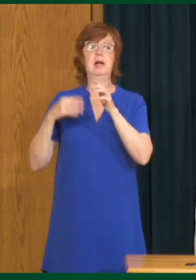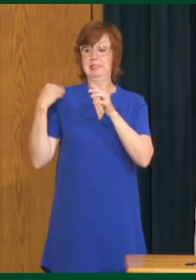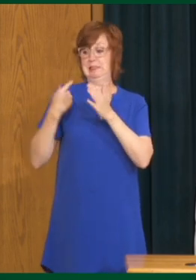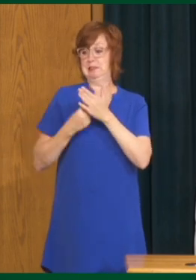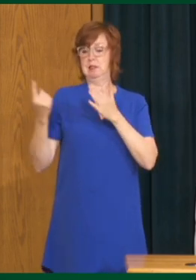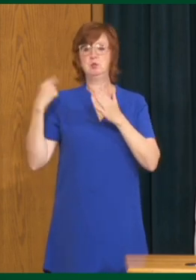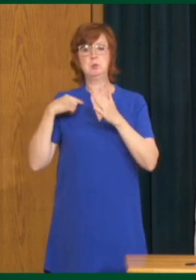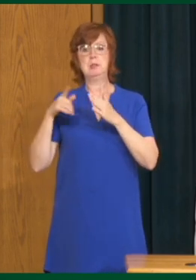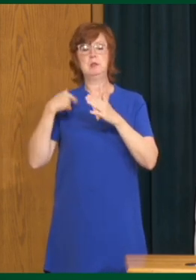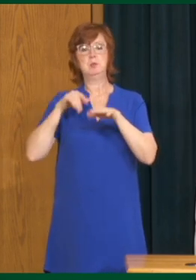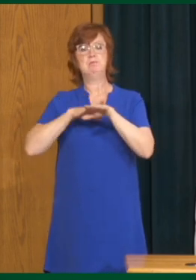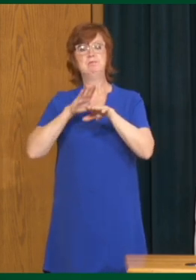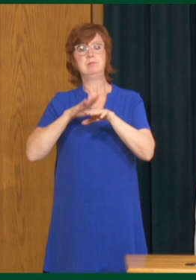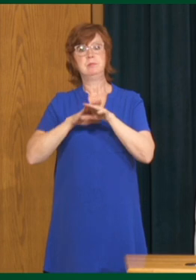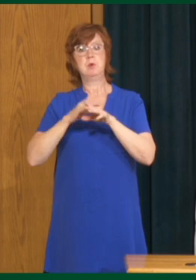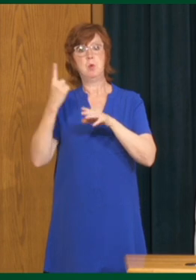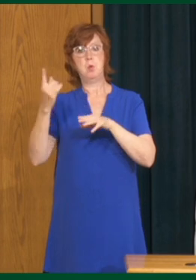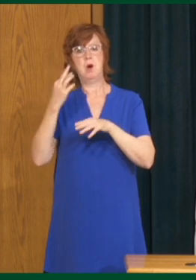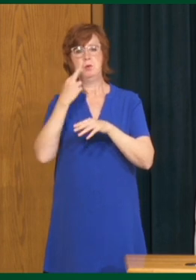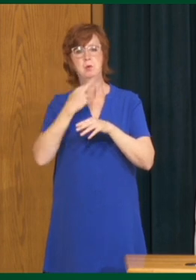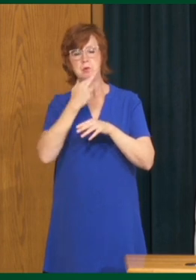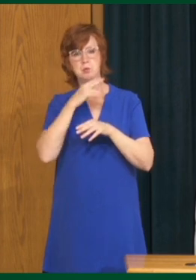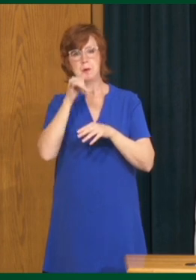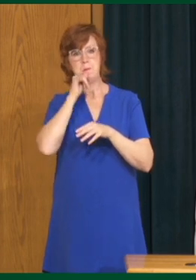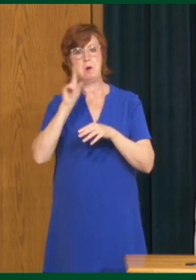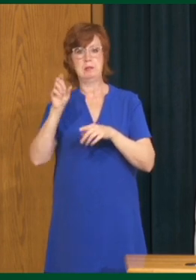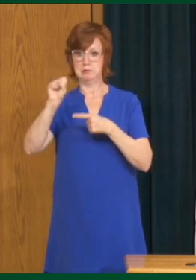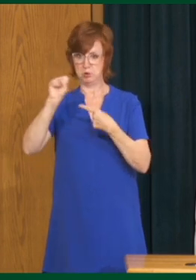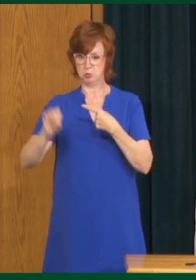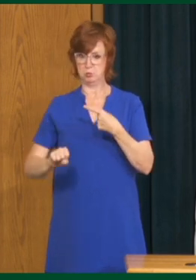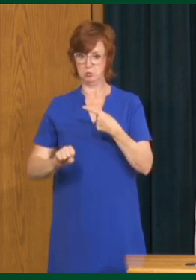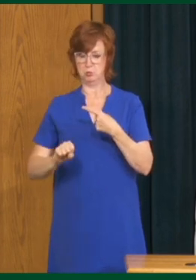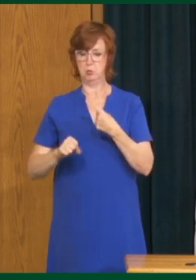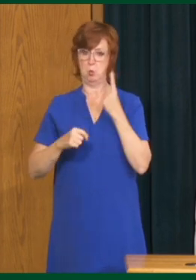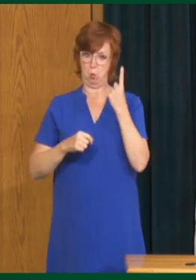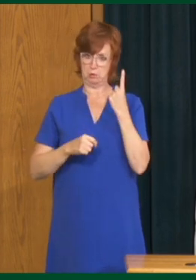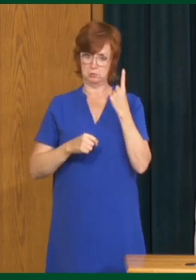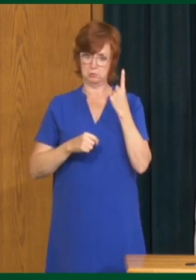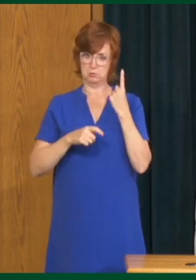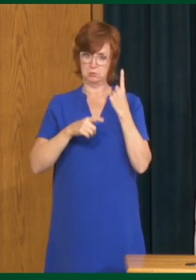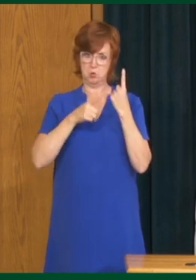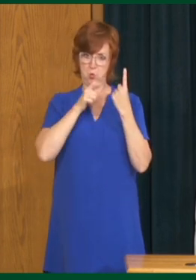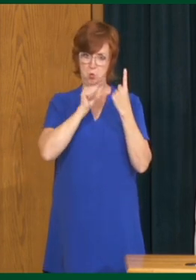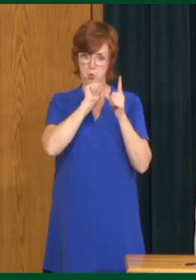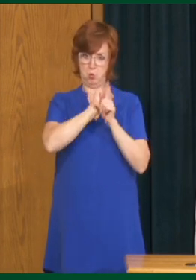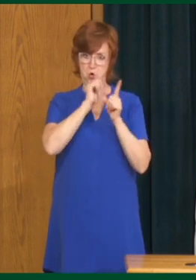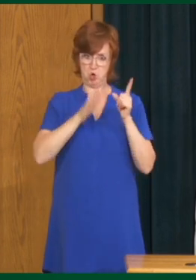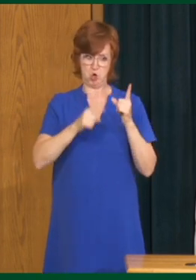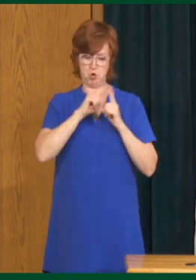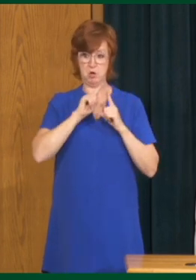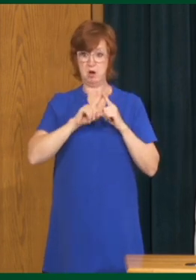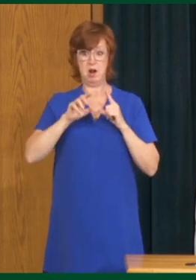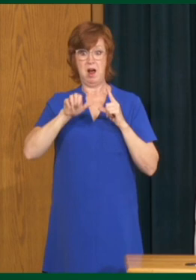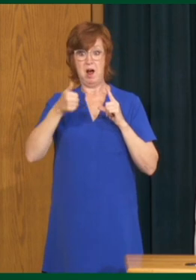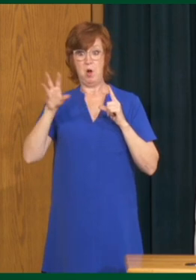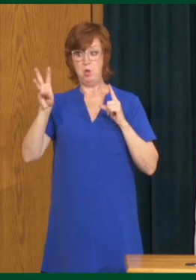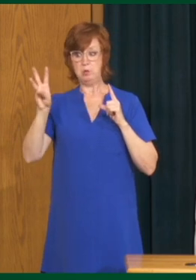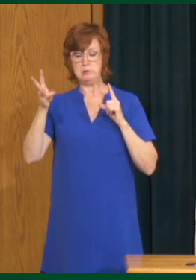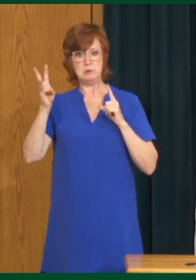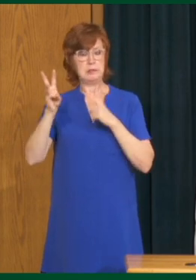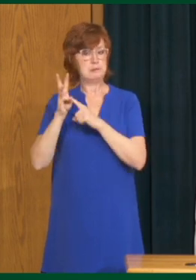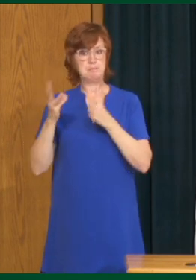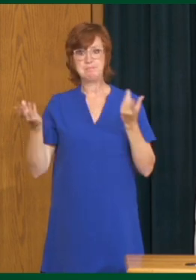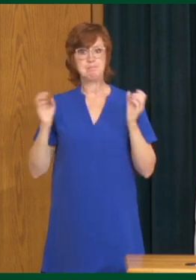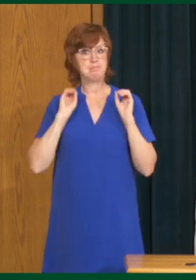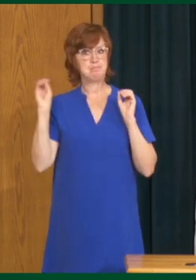restaurant and bar in Saskatoon. At this point, we have no further cases linked to that PSA.